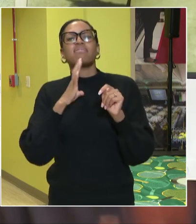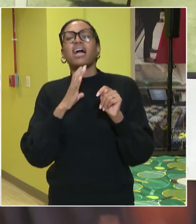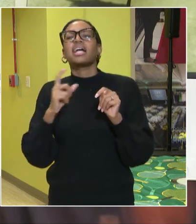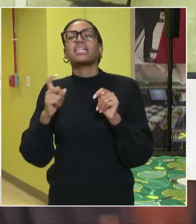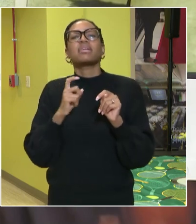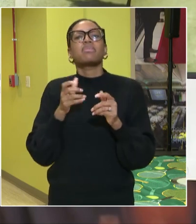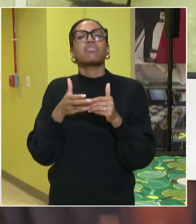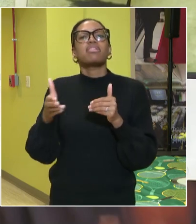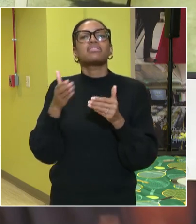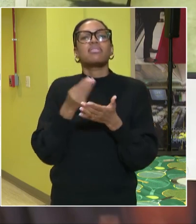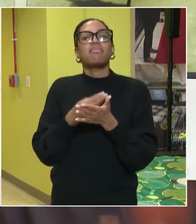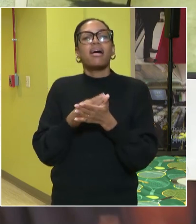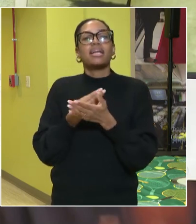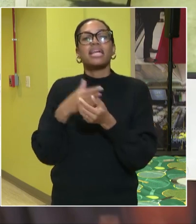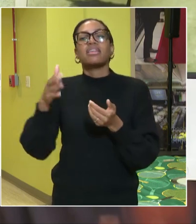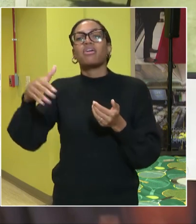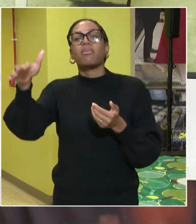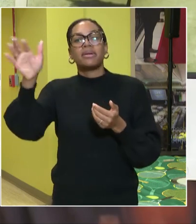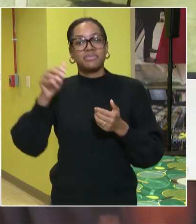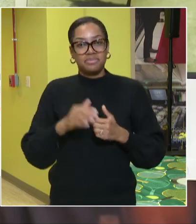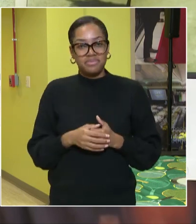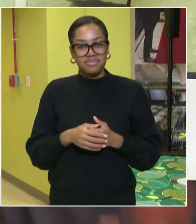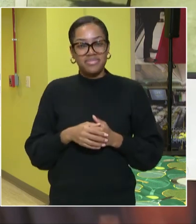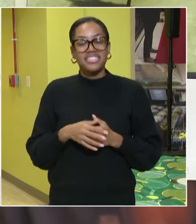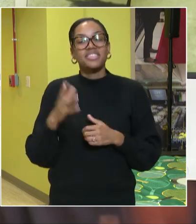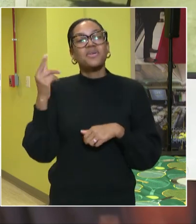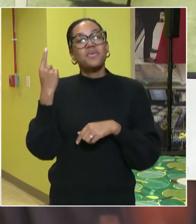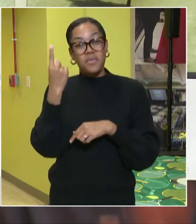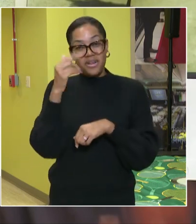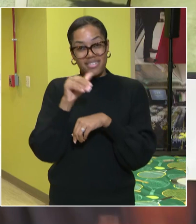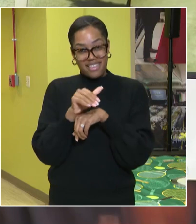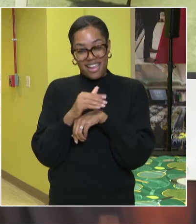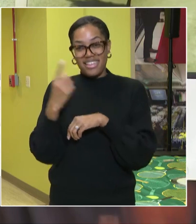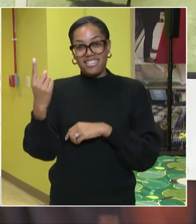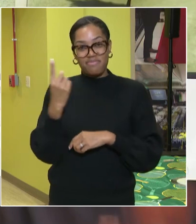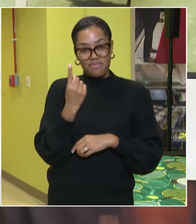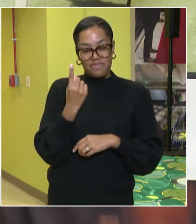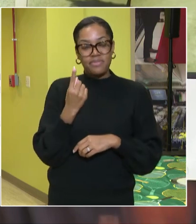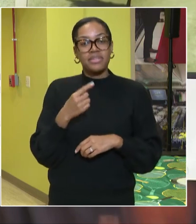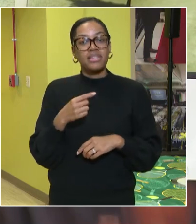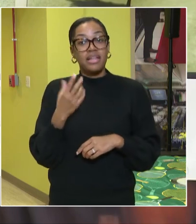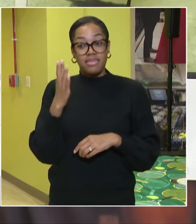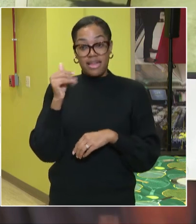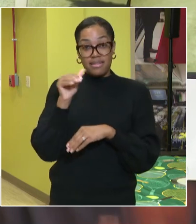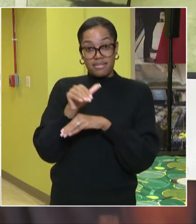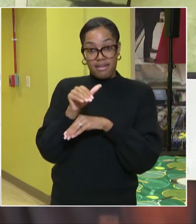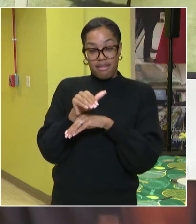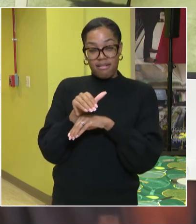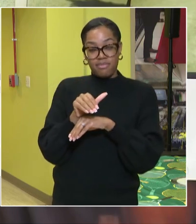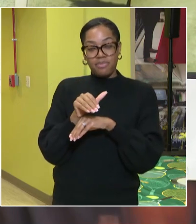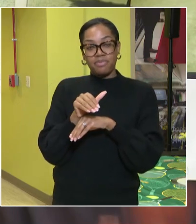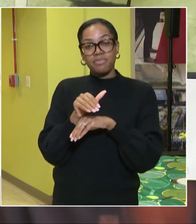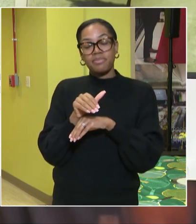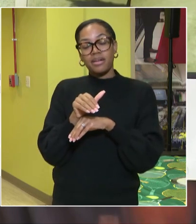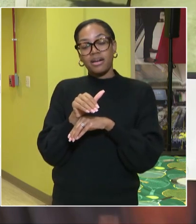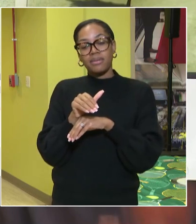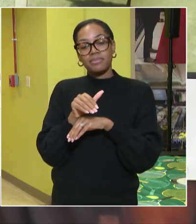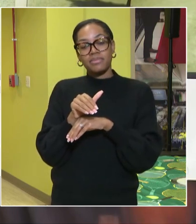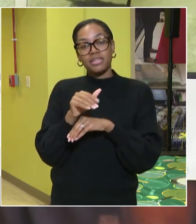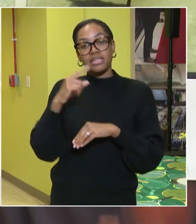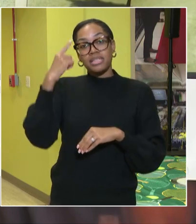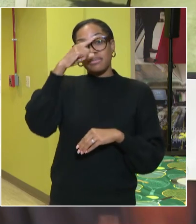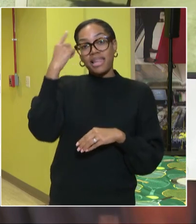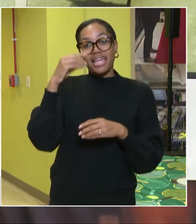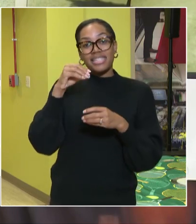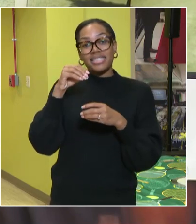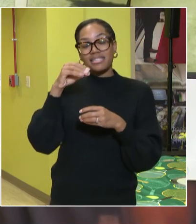business. He stopped by to see me one night, and it happened to be the night that the Blacks and Wax